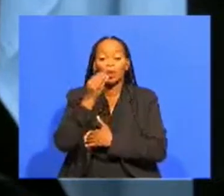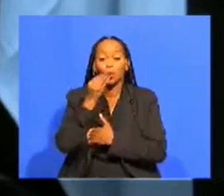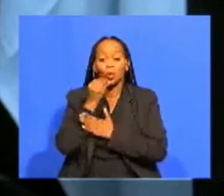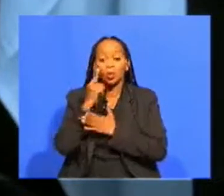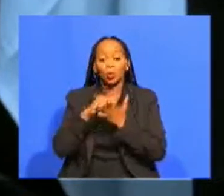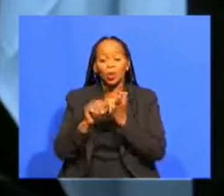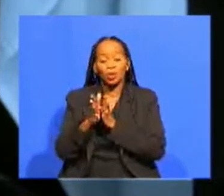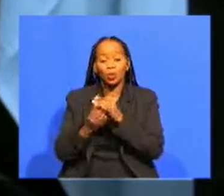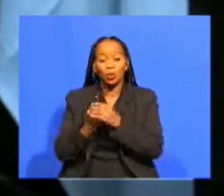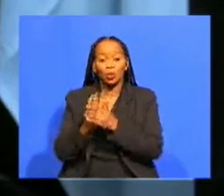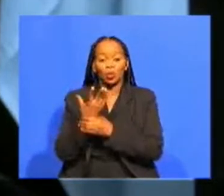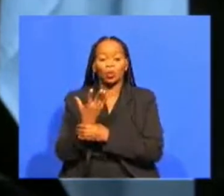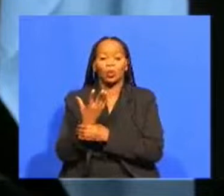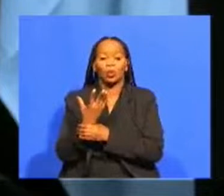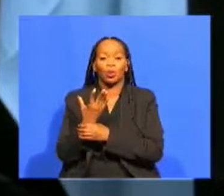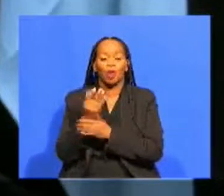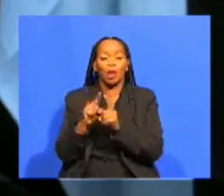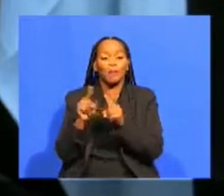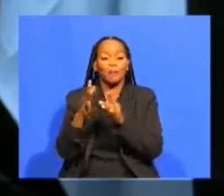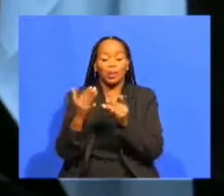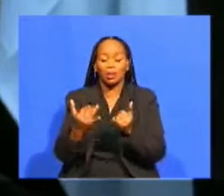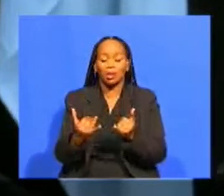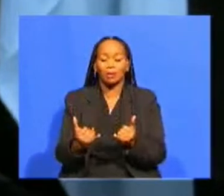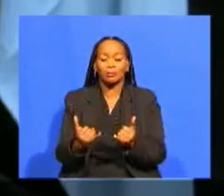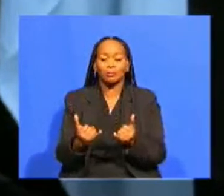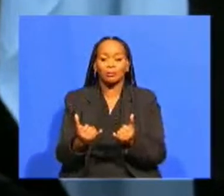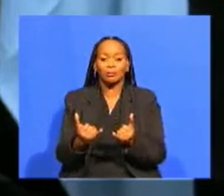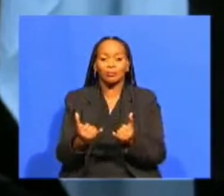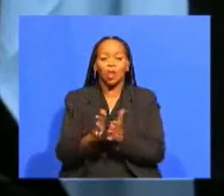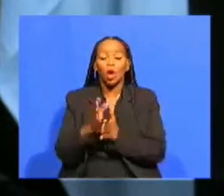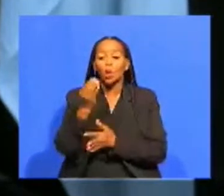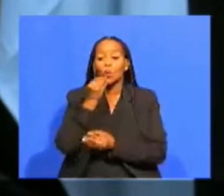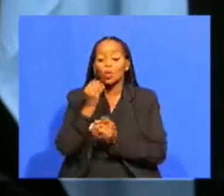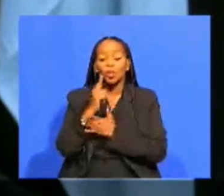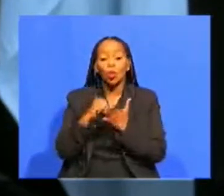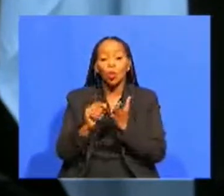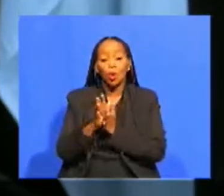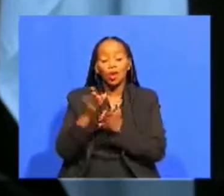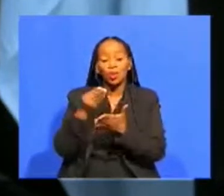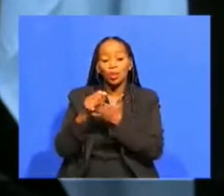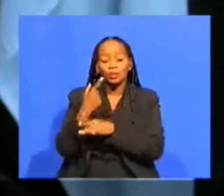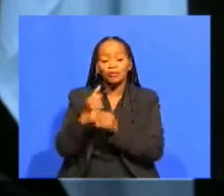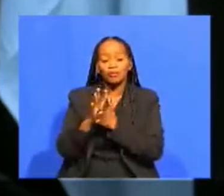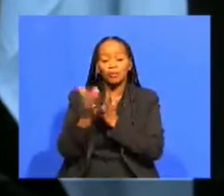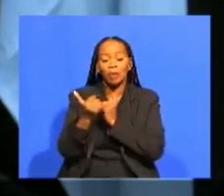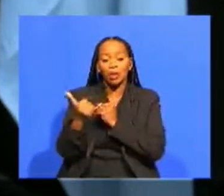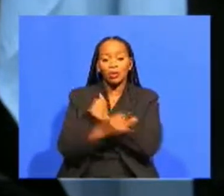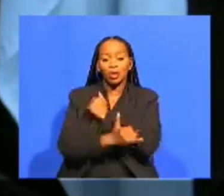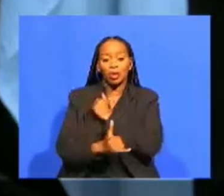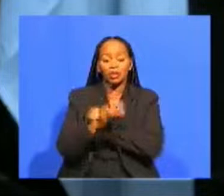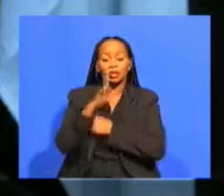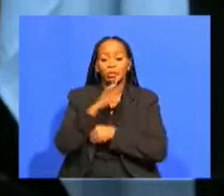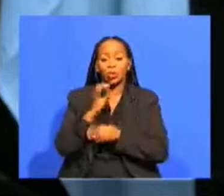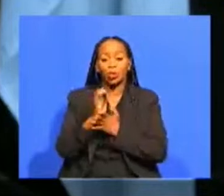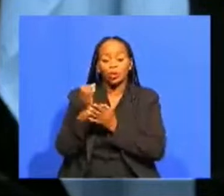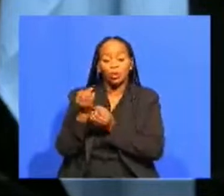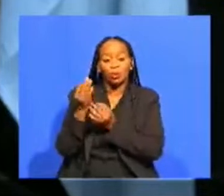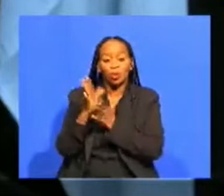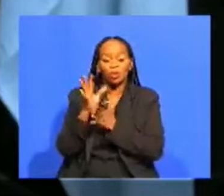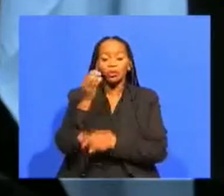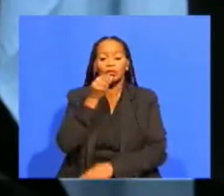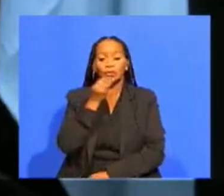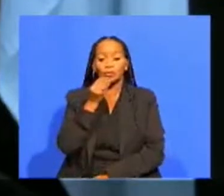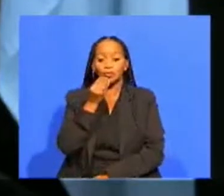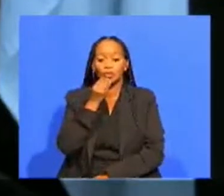grow, but now we eat what we import, because most of our